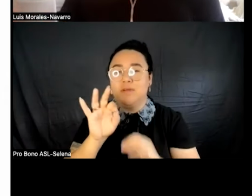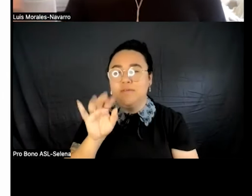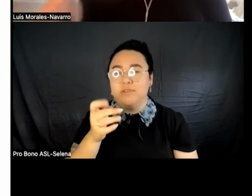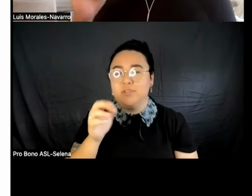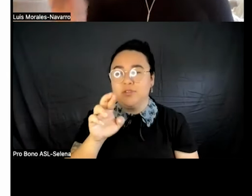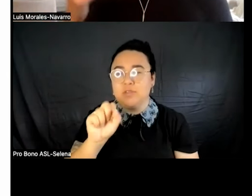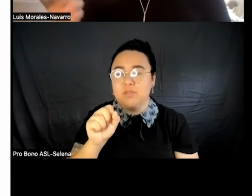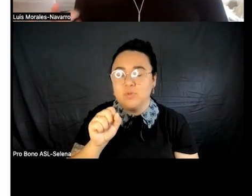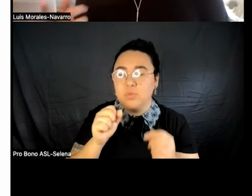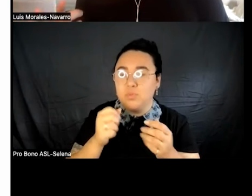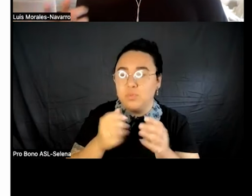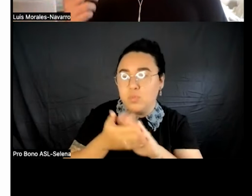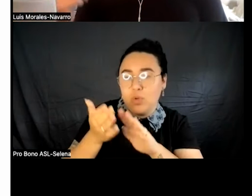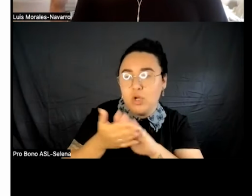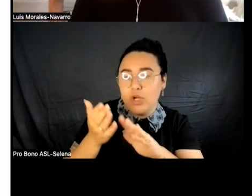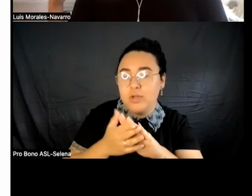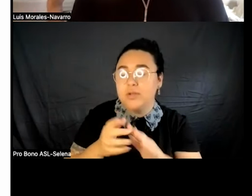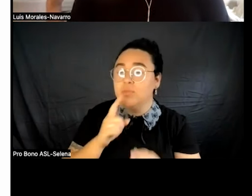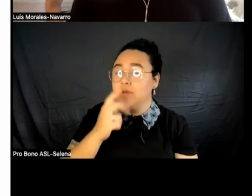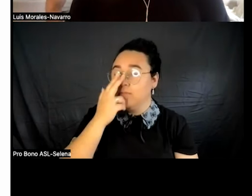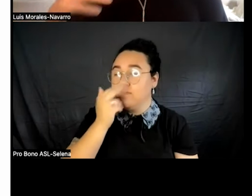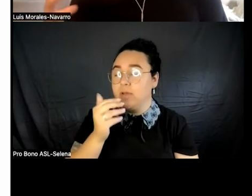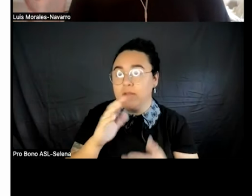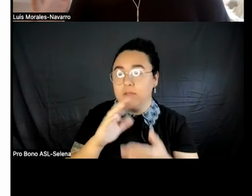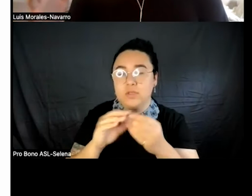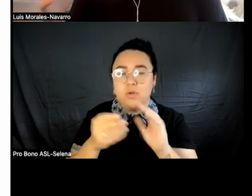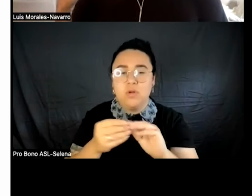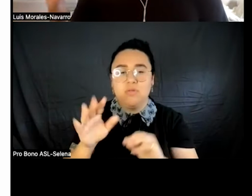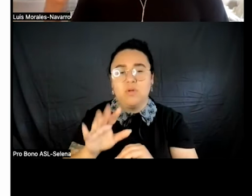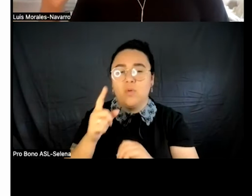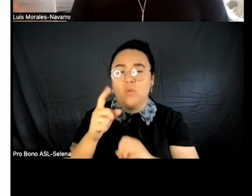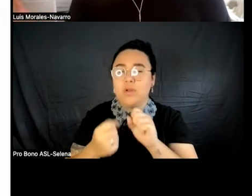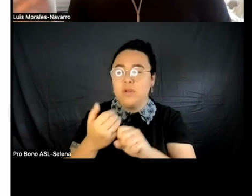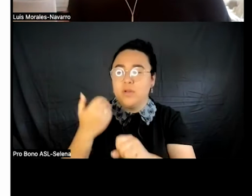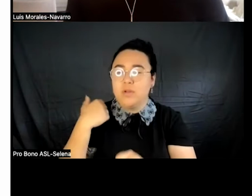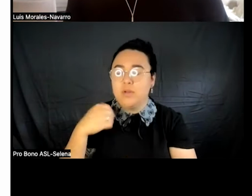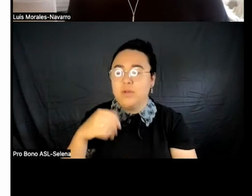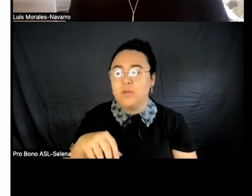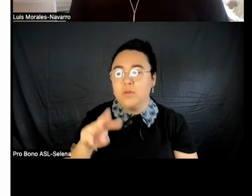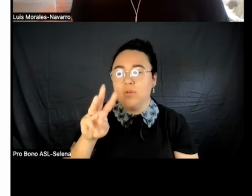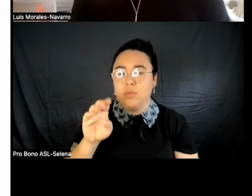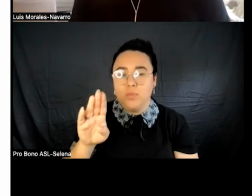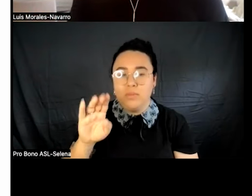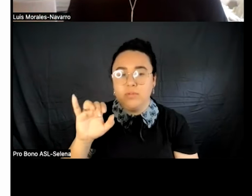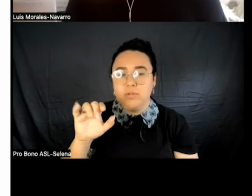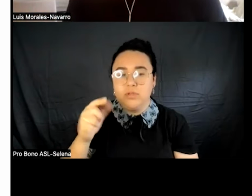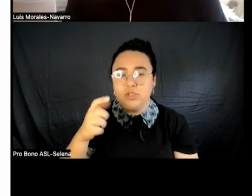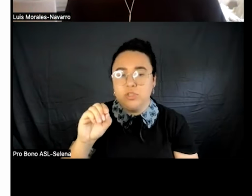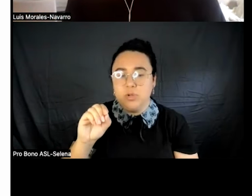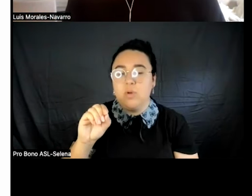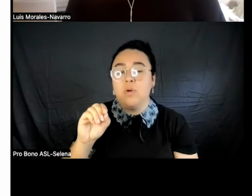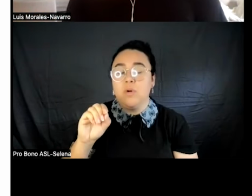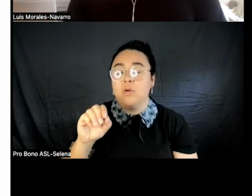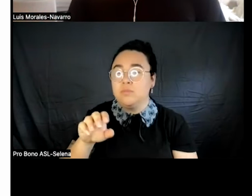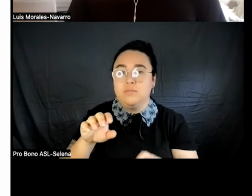work. And there's actually a very funny story. About a year ago, WebGL broke in the library, and it was because of an accessibility